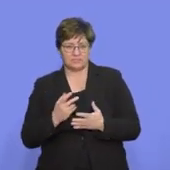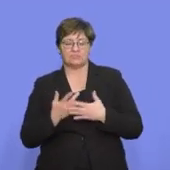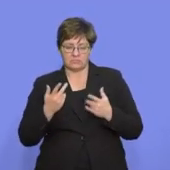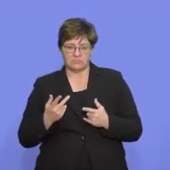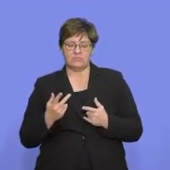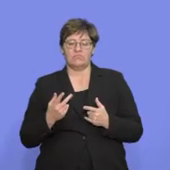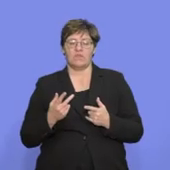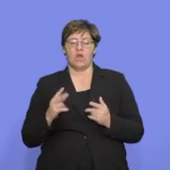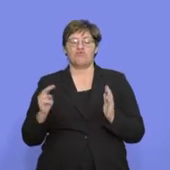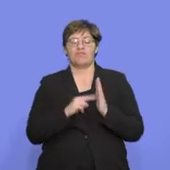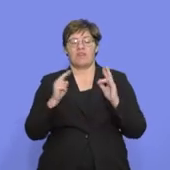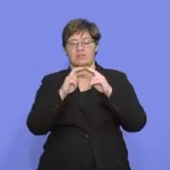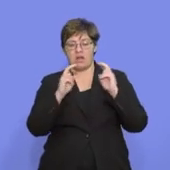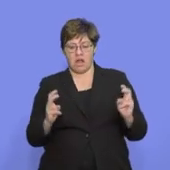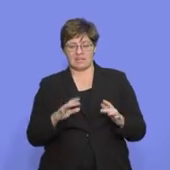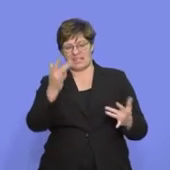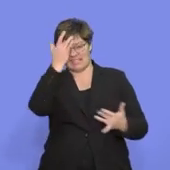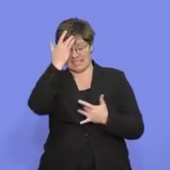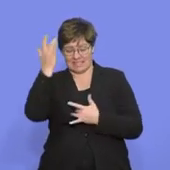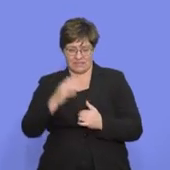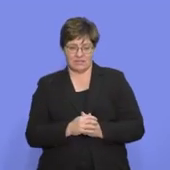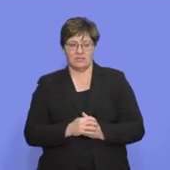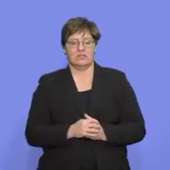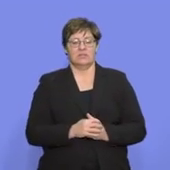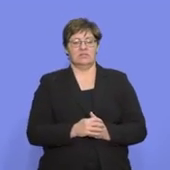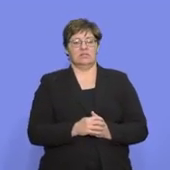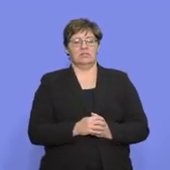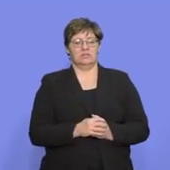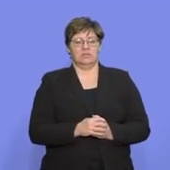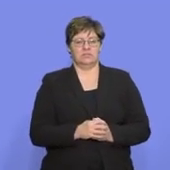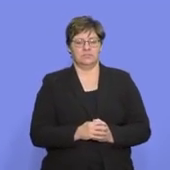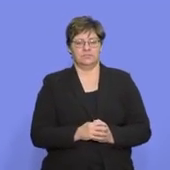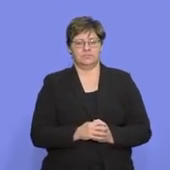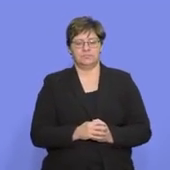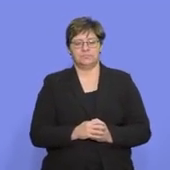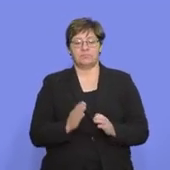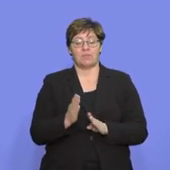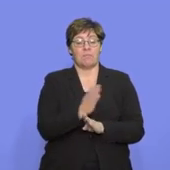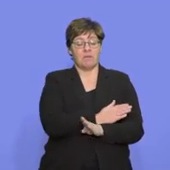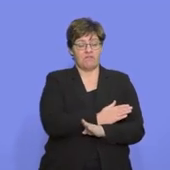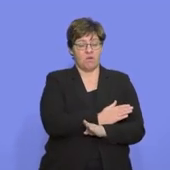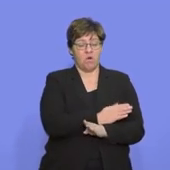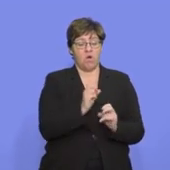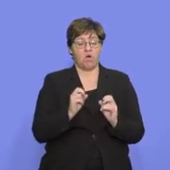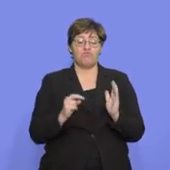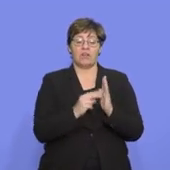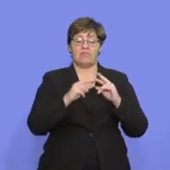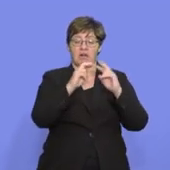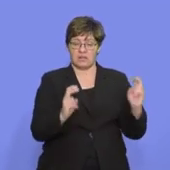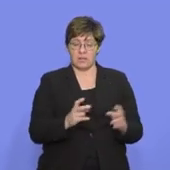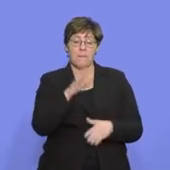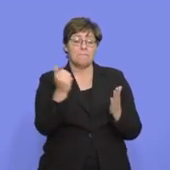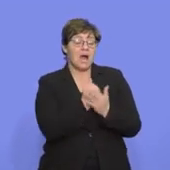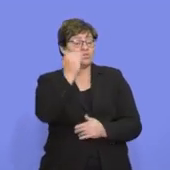reflex arc and illnesses. Let's continue. So before we get to reflex arc, you need to know an